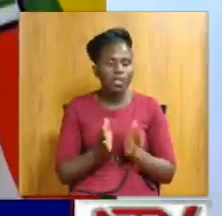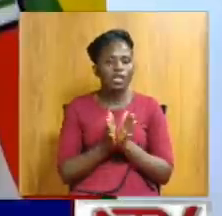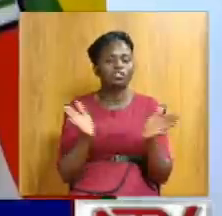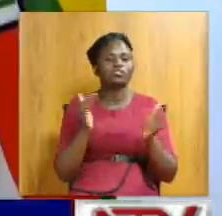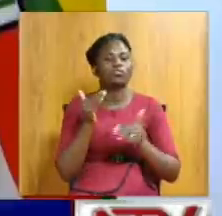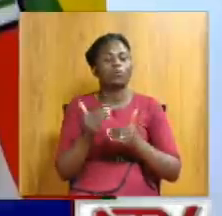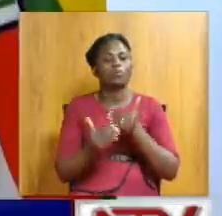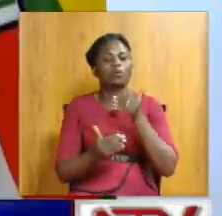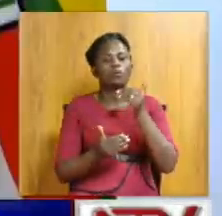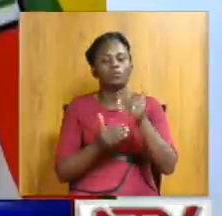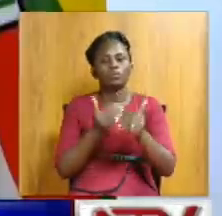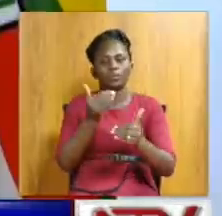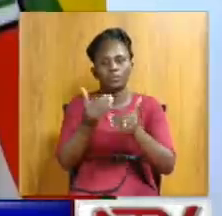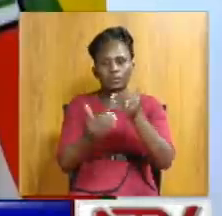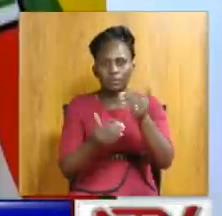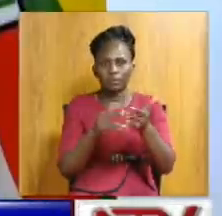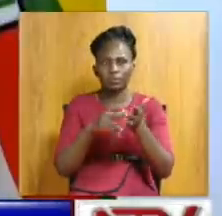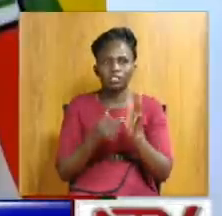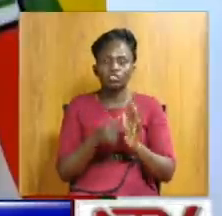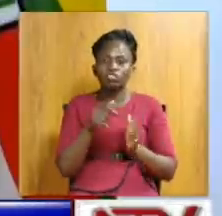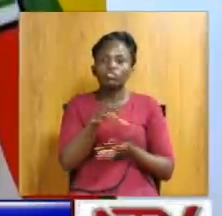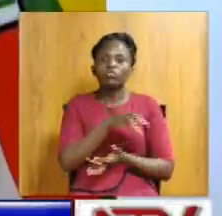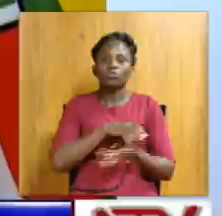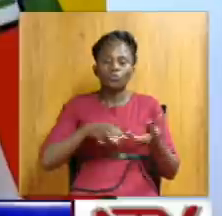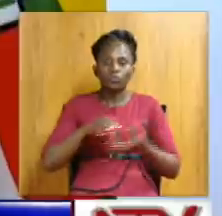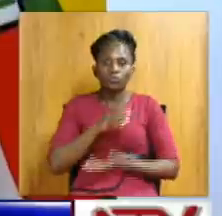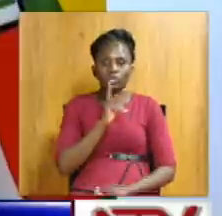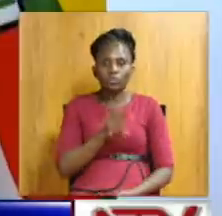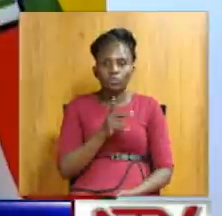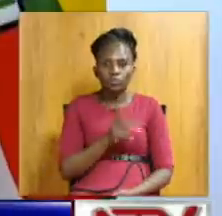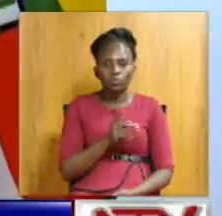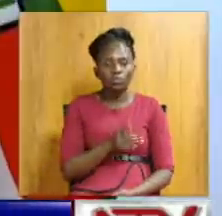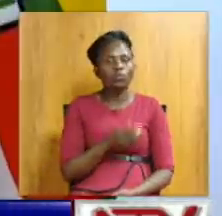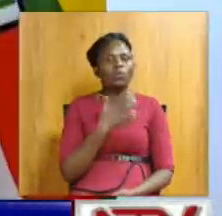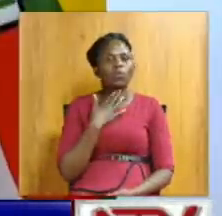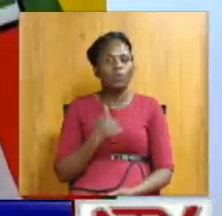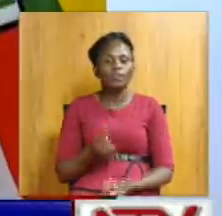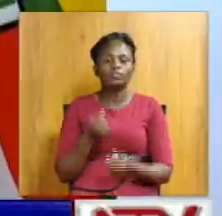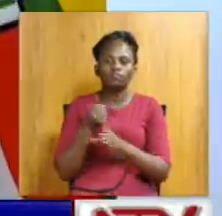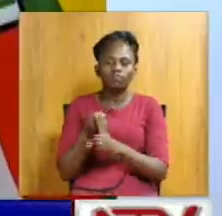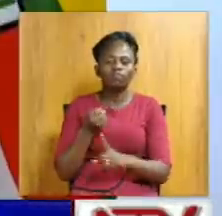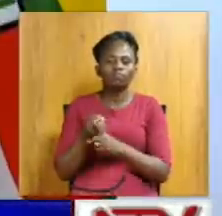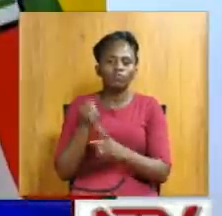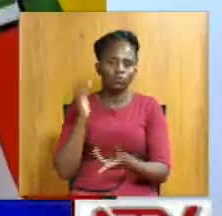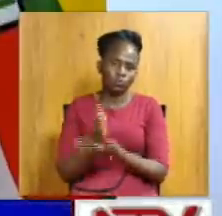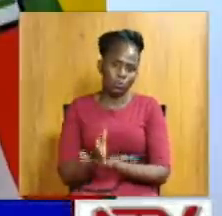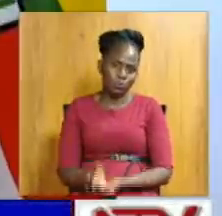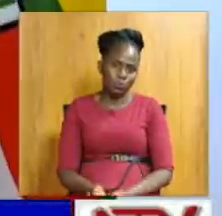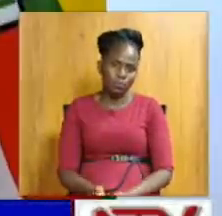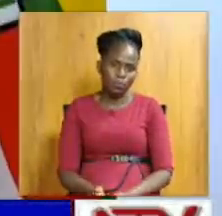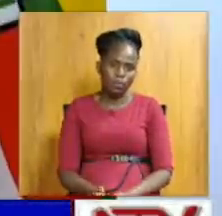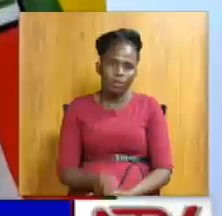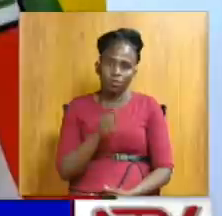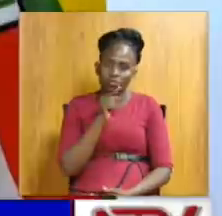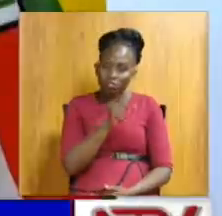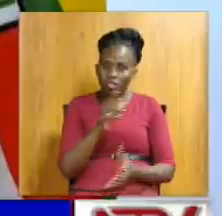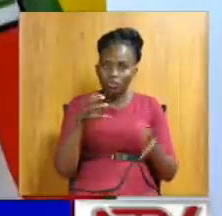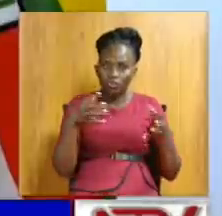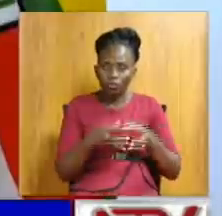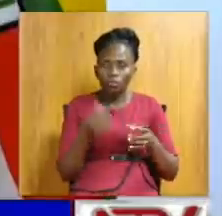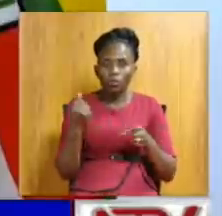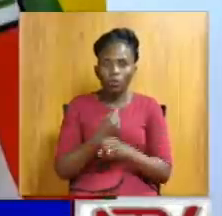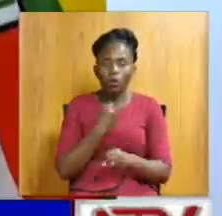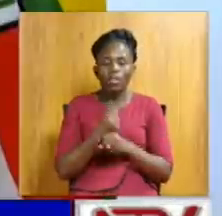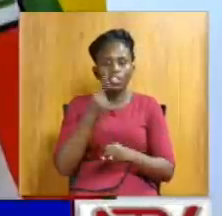that these confused parasites are fighting. such groups working